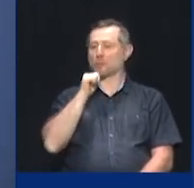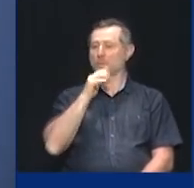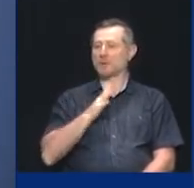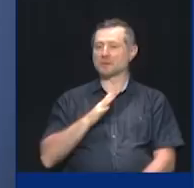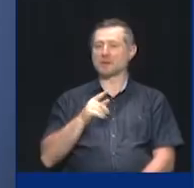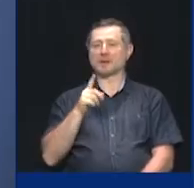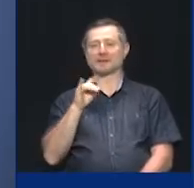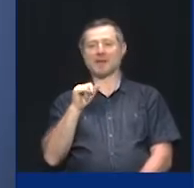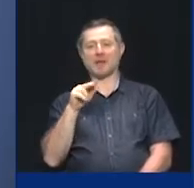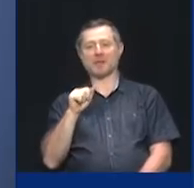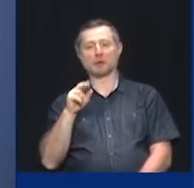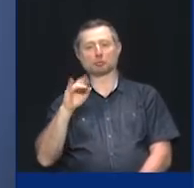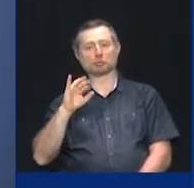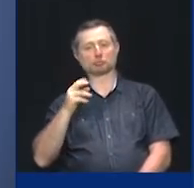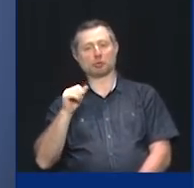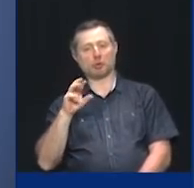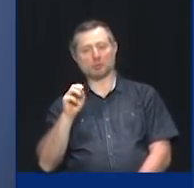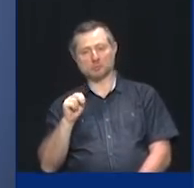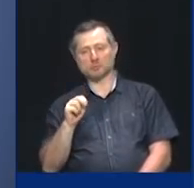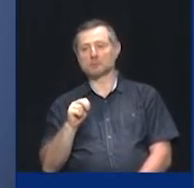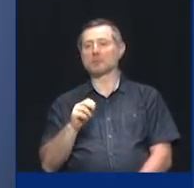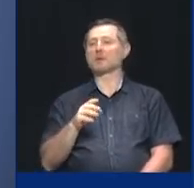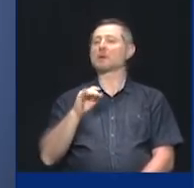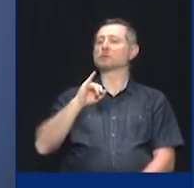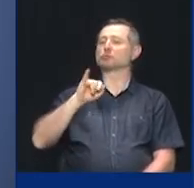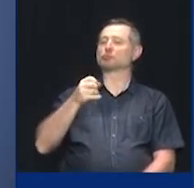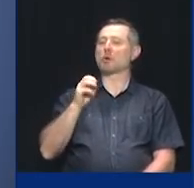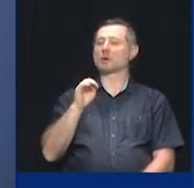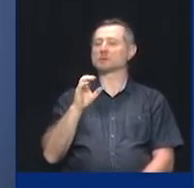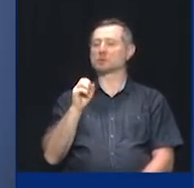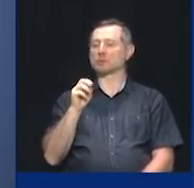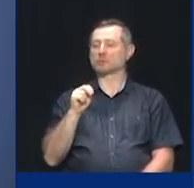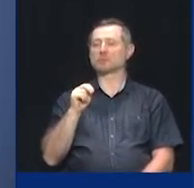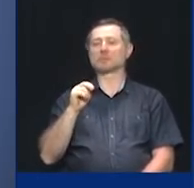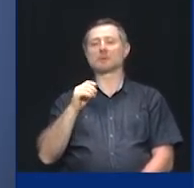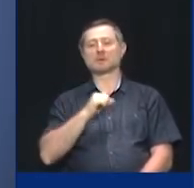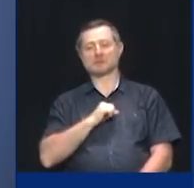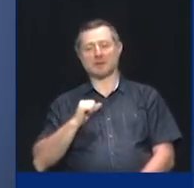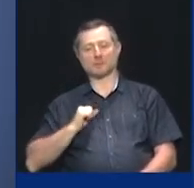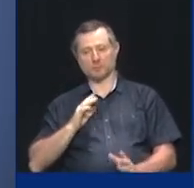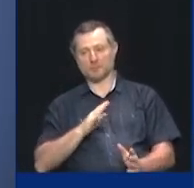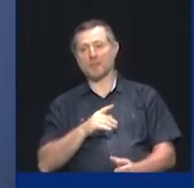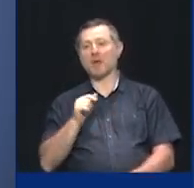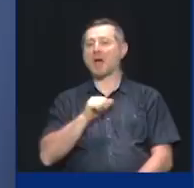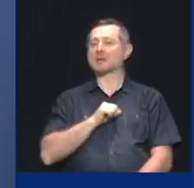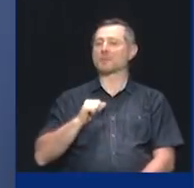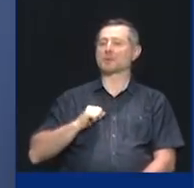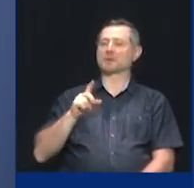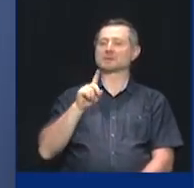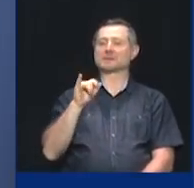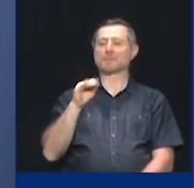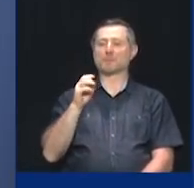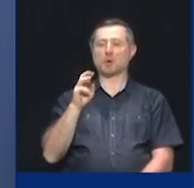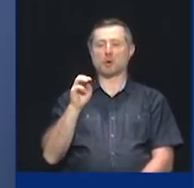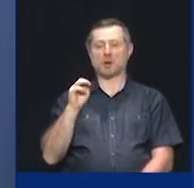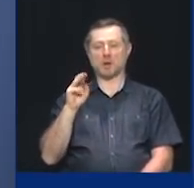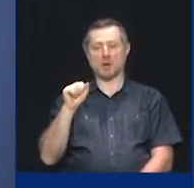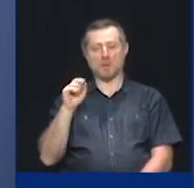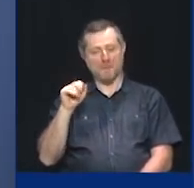Senator Robert Jackson, Assembly Member Stephanie Zinnerman, Assembly Member Clyde Vanell,